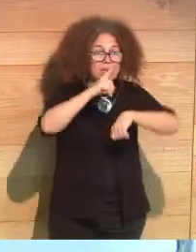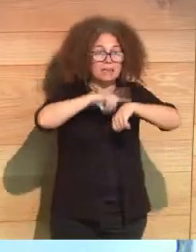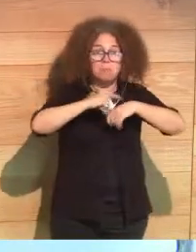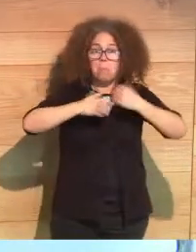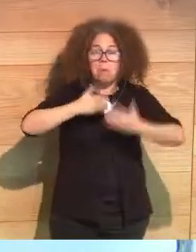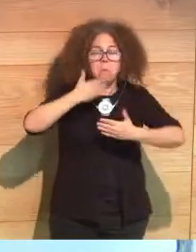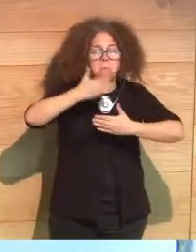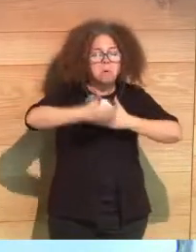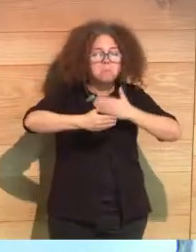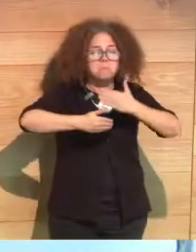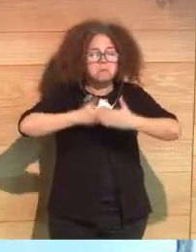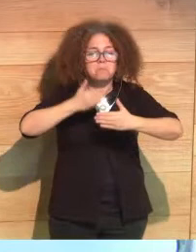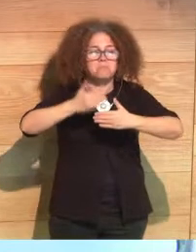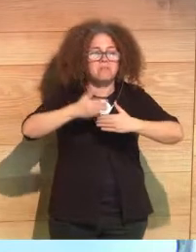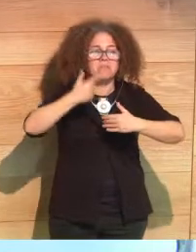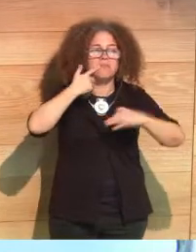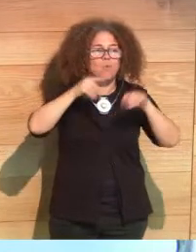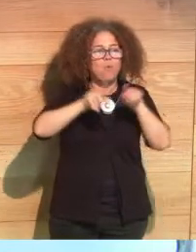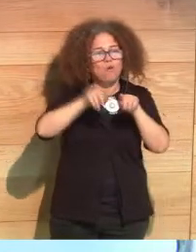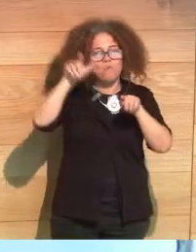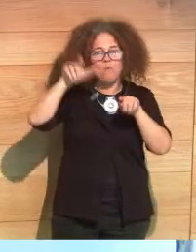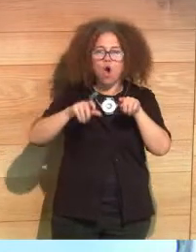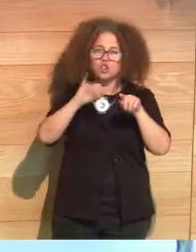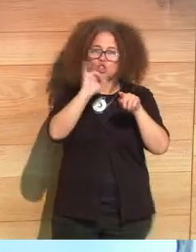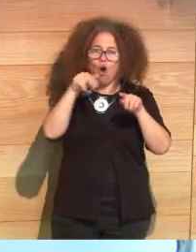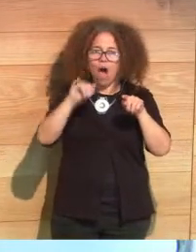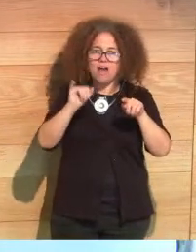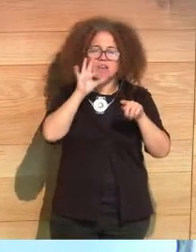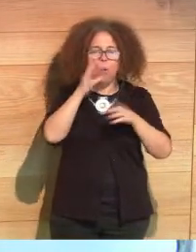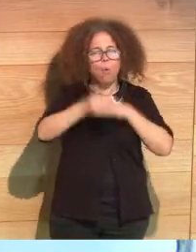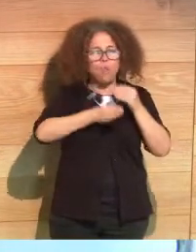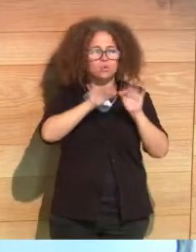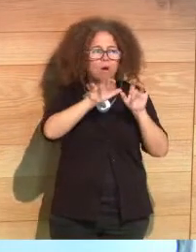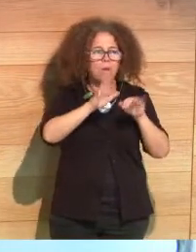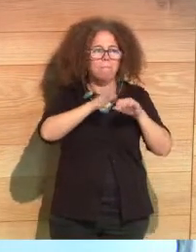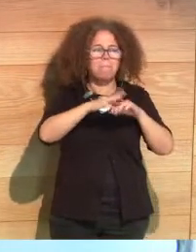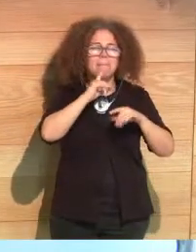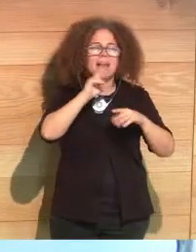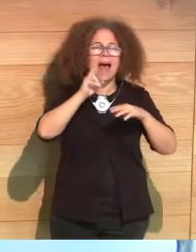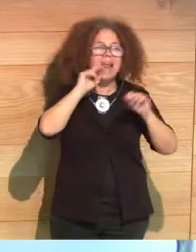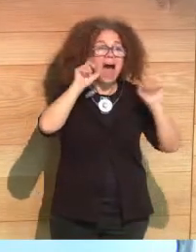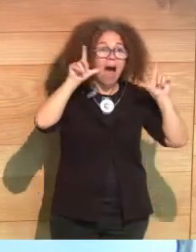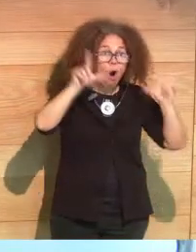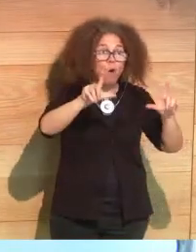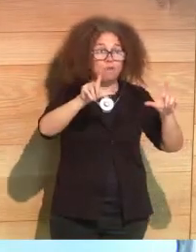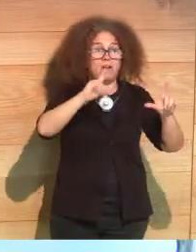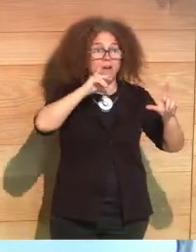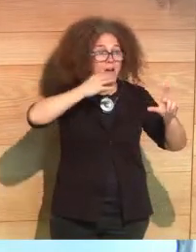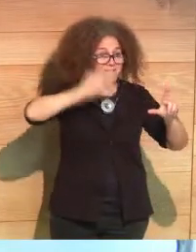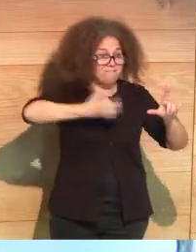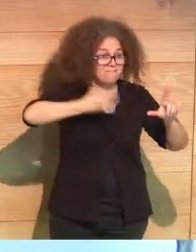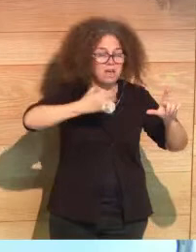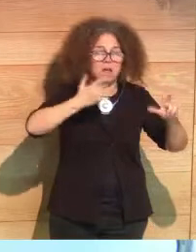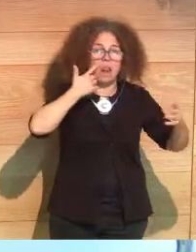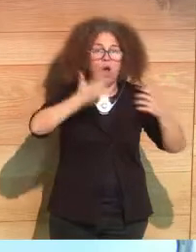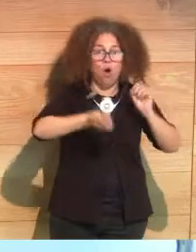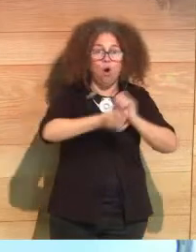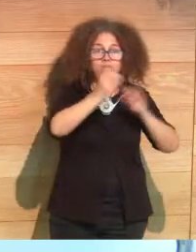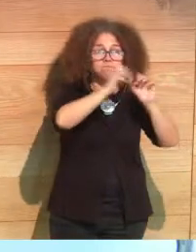Joanie uses these digital tools and the fact that it tricks our perception of